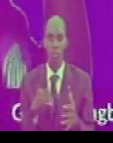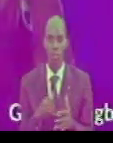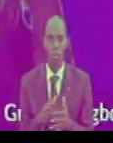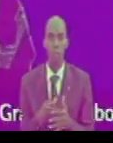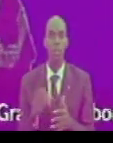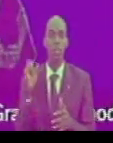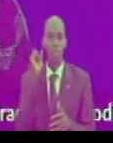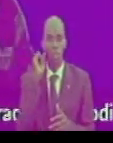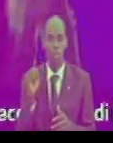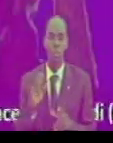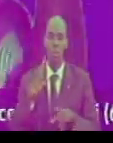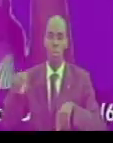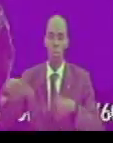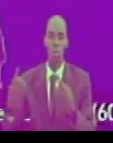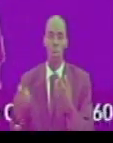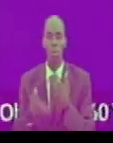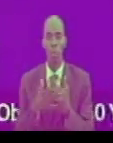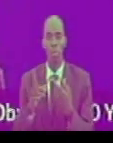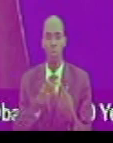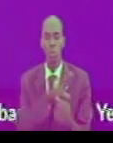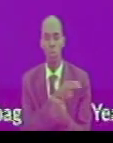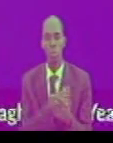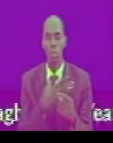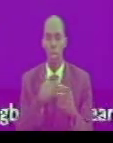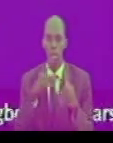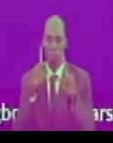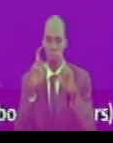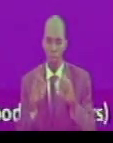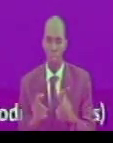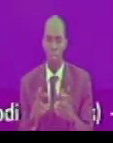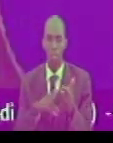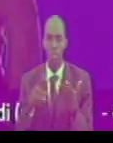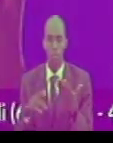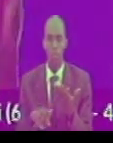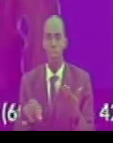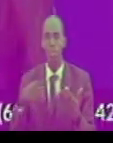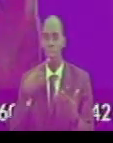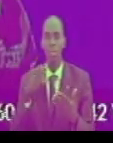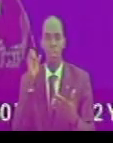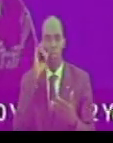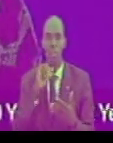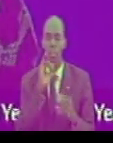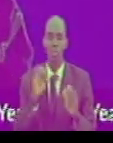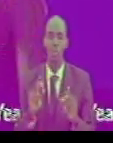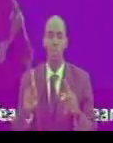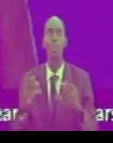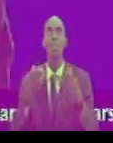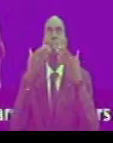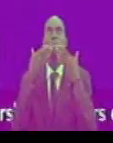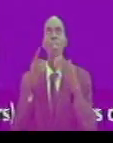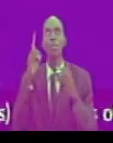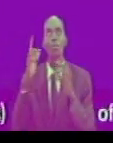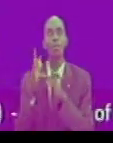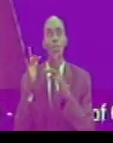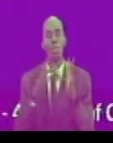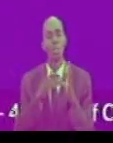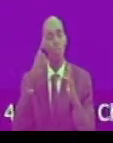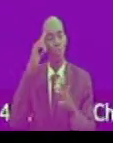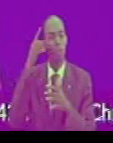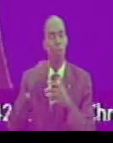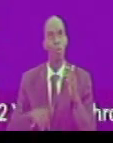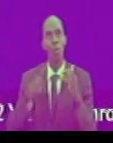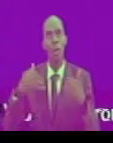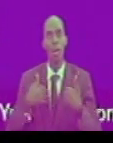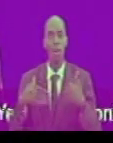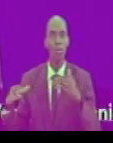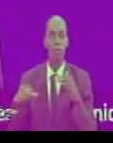Glory. Thank you, Jesus, for what you have done in my life. I thank God for our Father and the Lord. Pray that the grace of God will